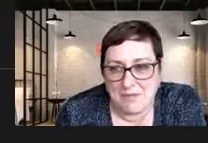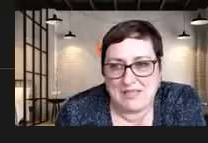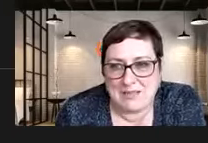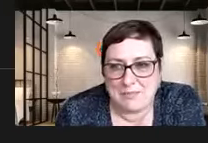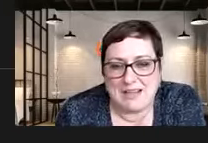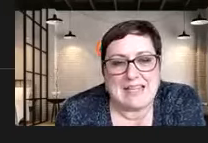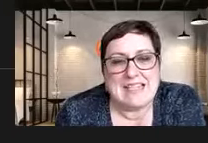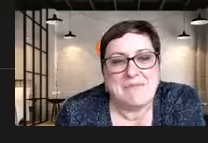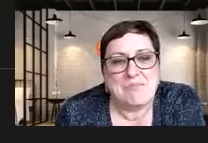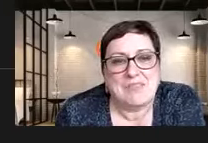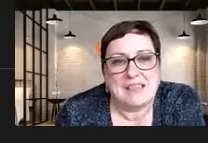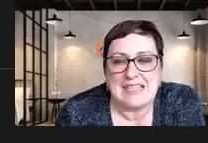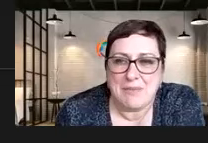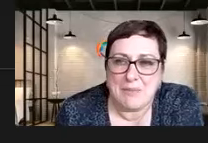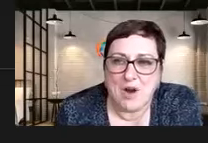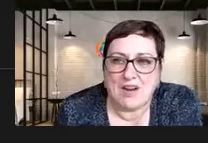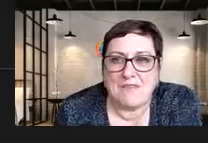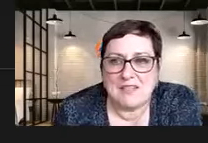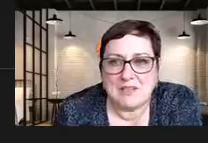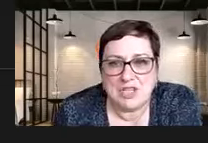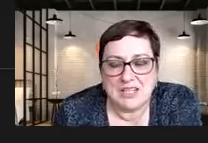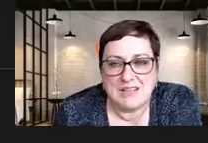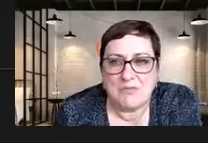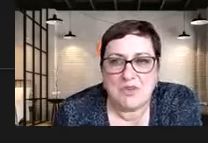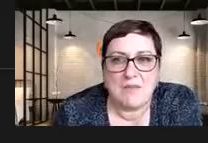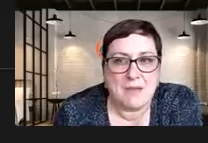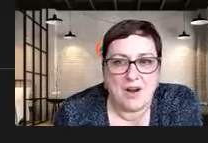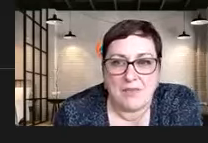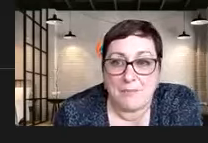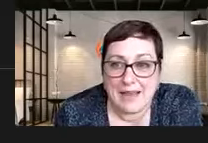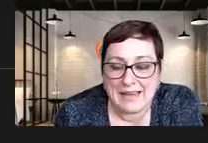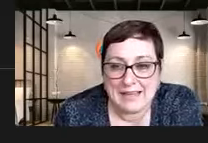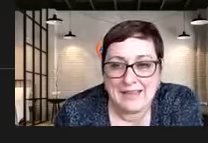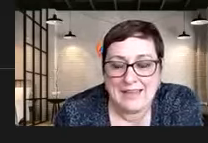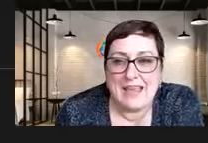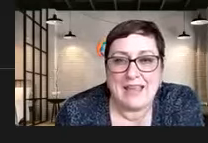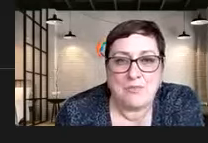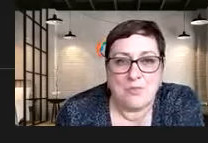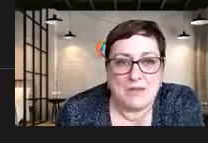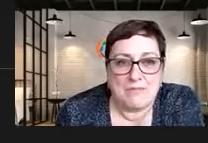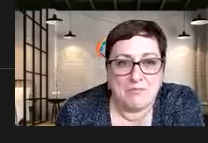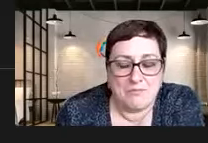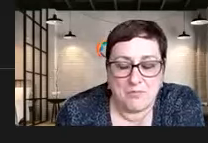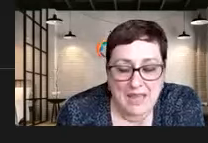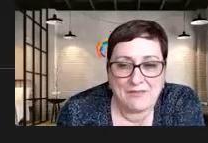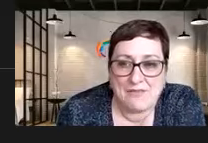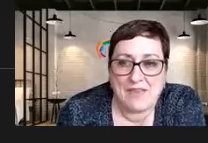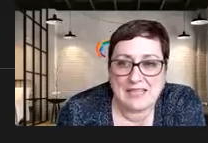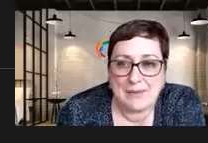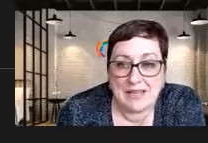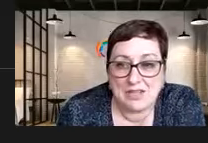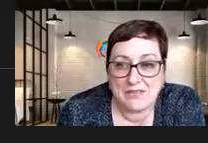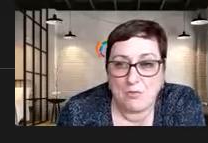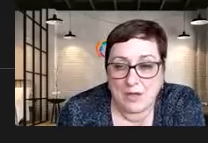we, people with disabilities, need to be a part of the solution. We've got to be a part of the planning, and we have to have